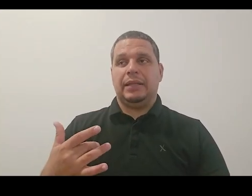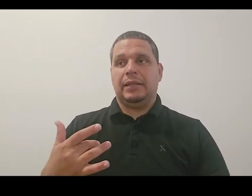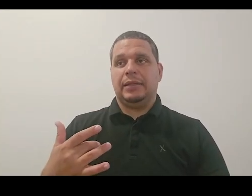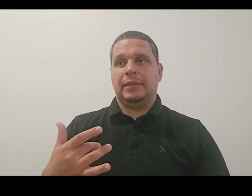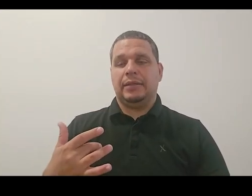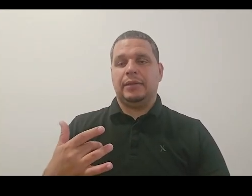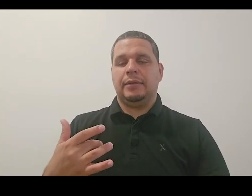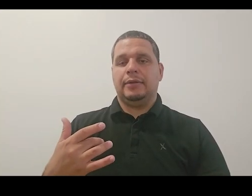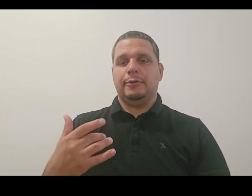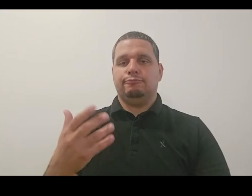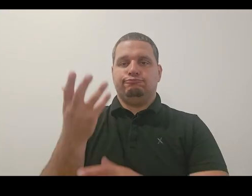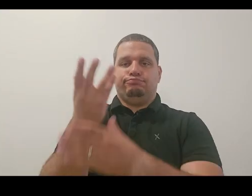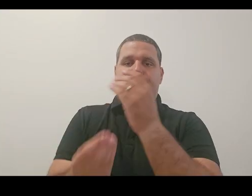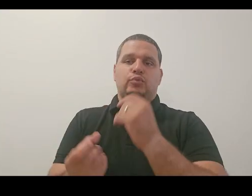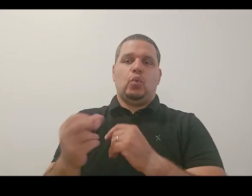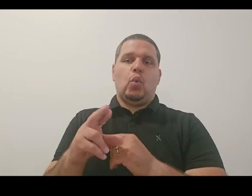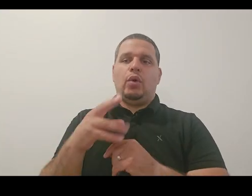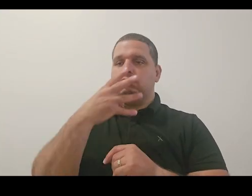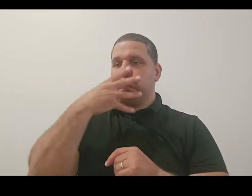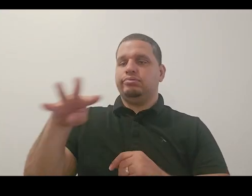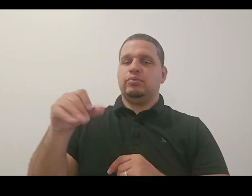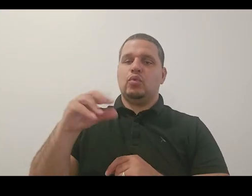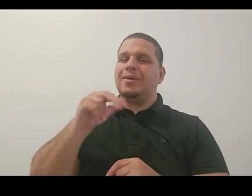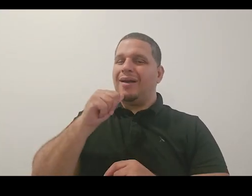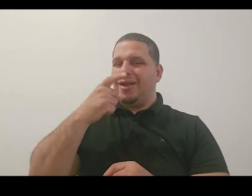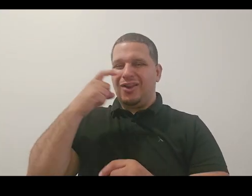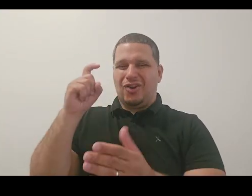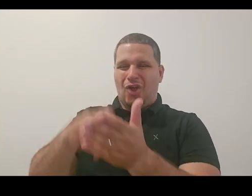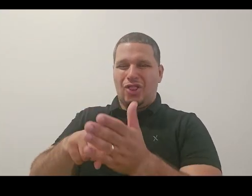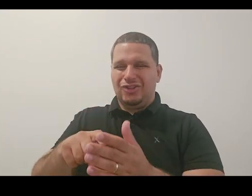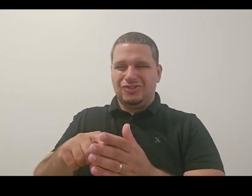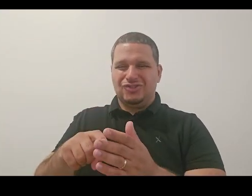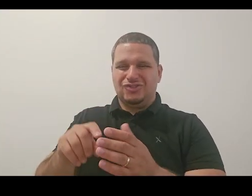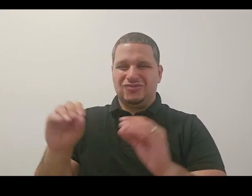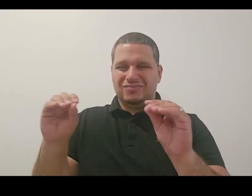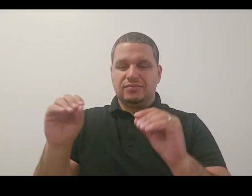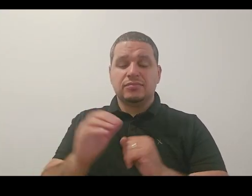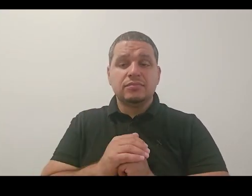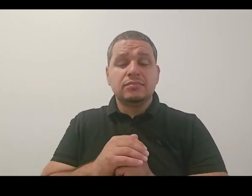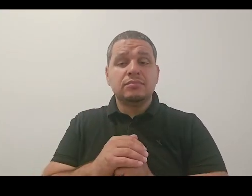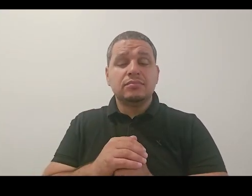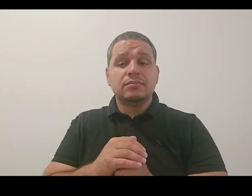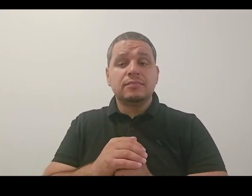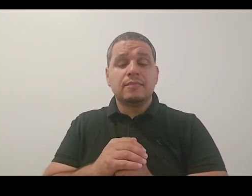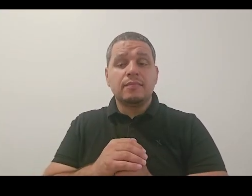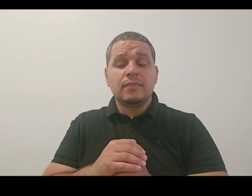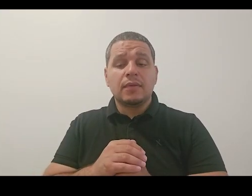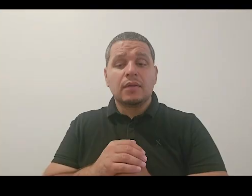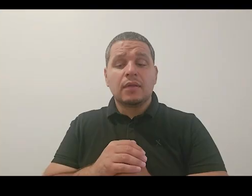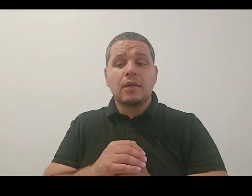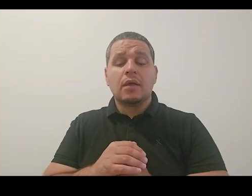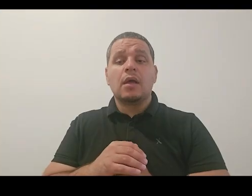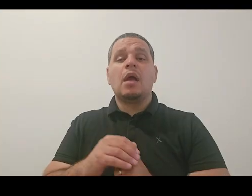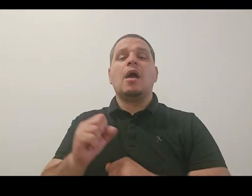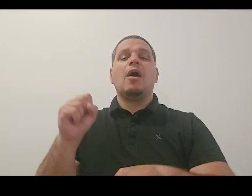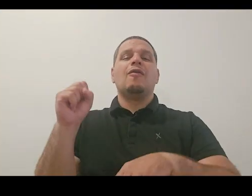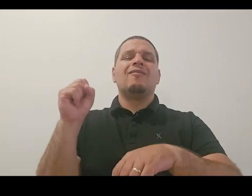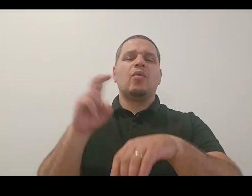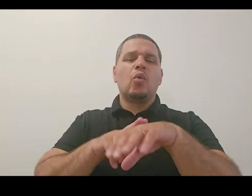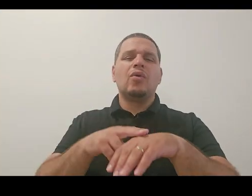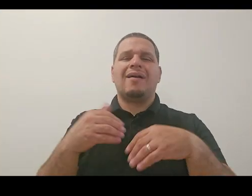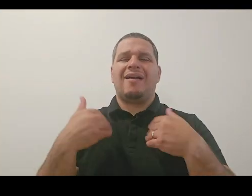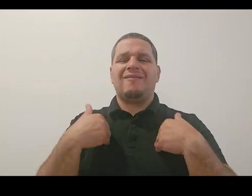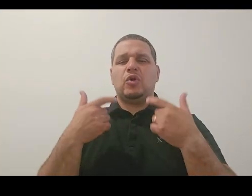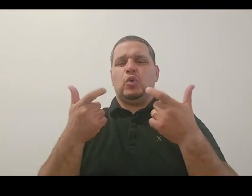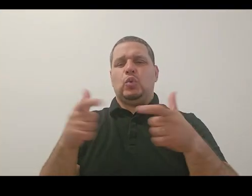usually hugely undermined and not even acknowledged at times. The other thing is, I think,